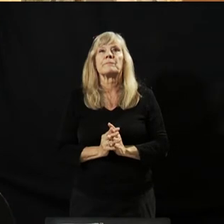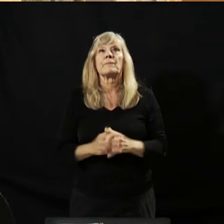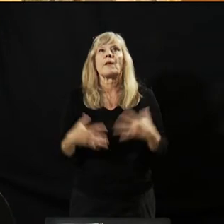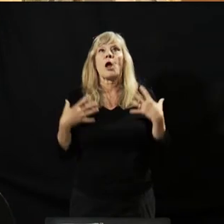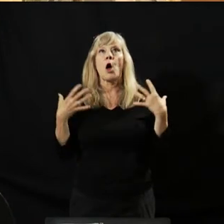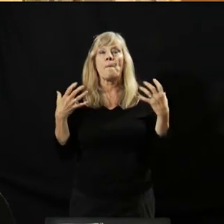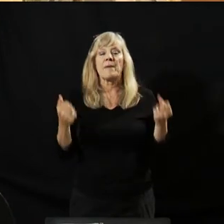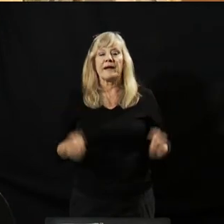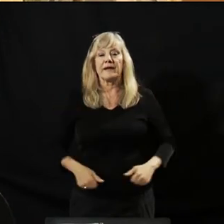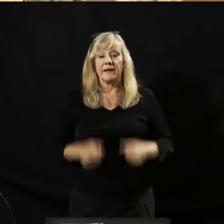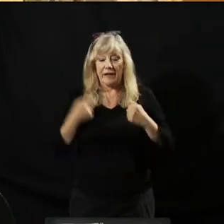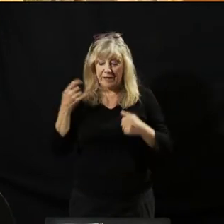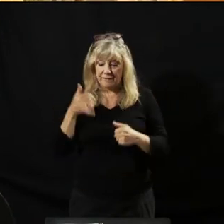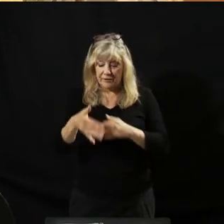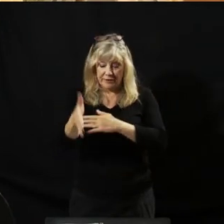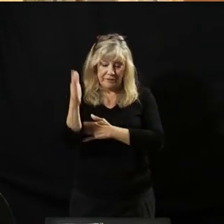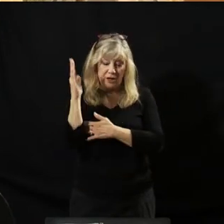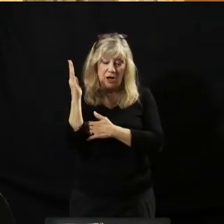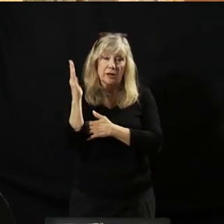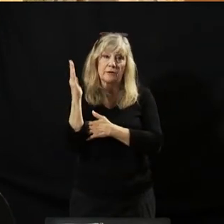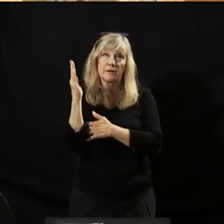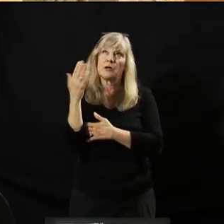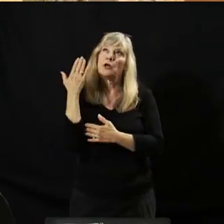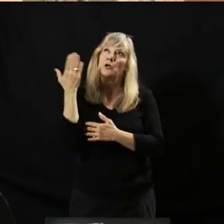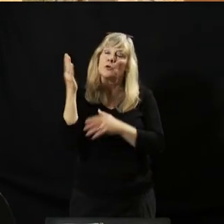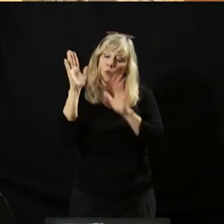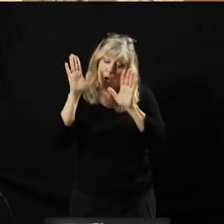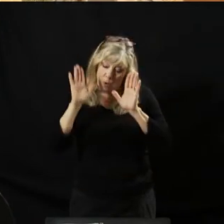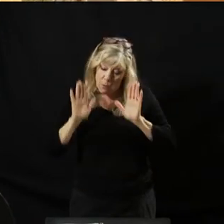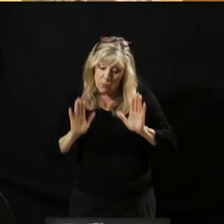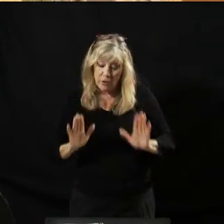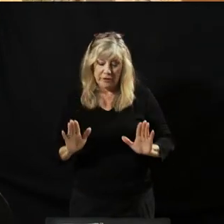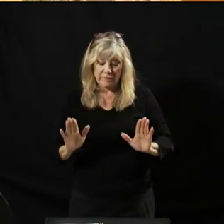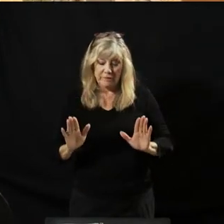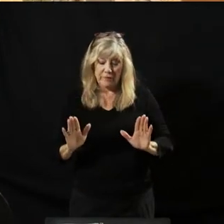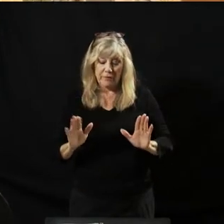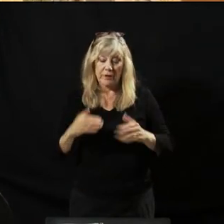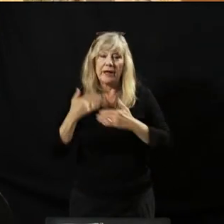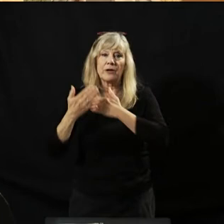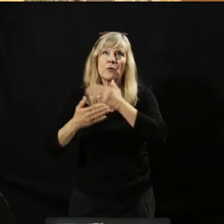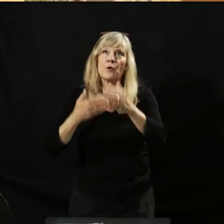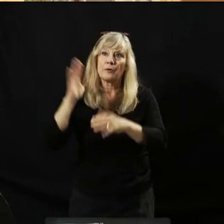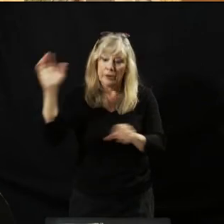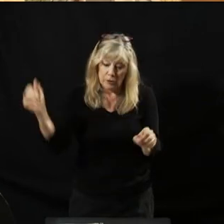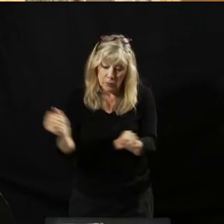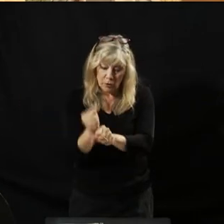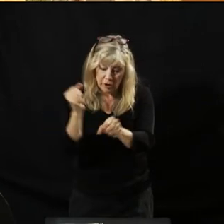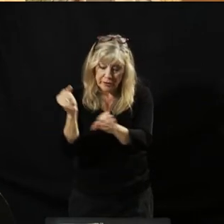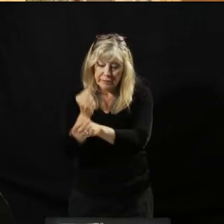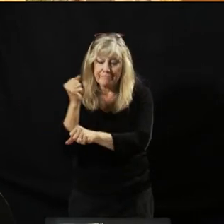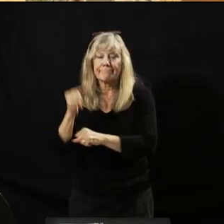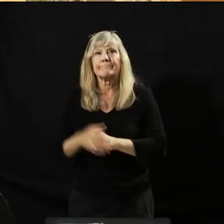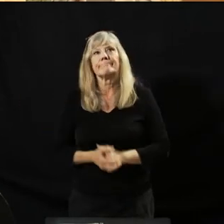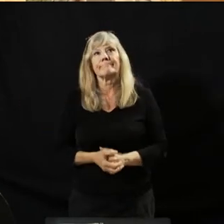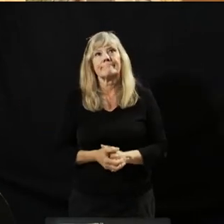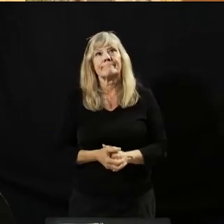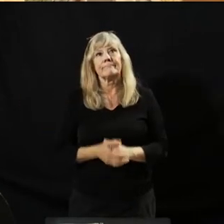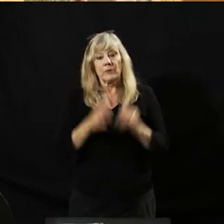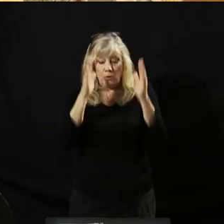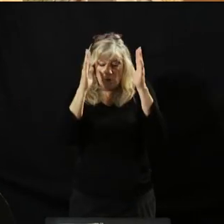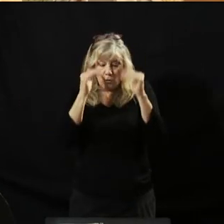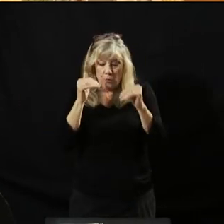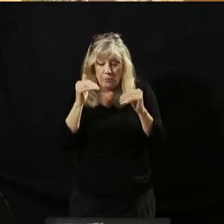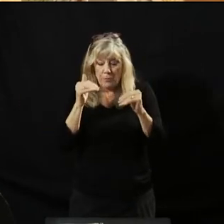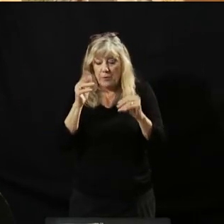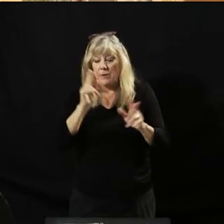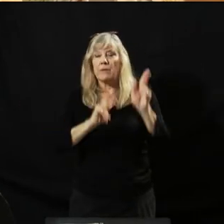Almighty, ever-living God, who are wonderful in the ordering of all your works, may those you